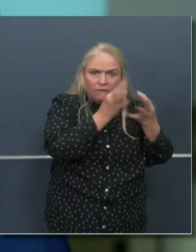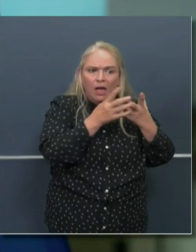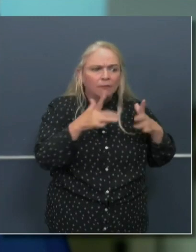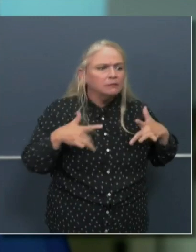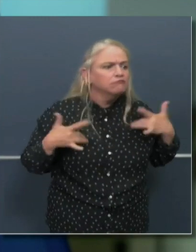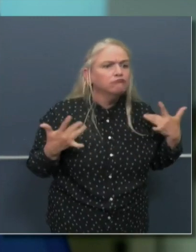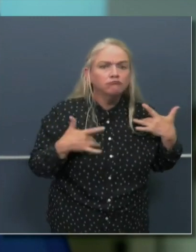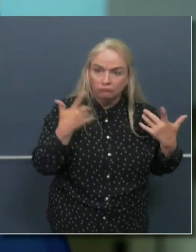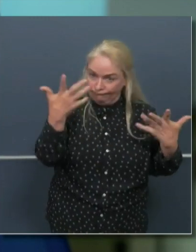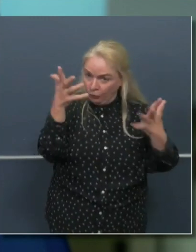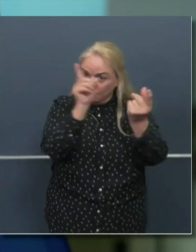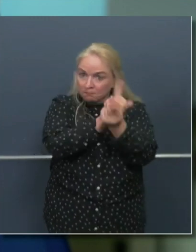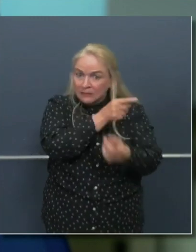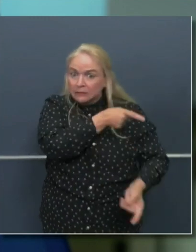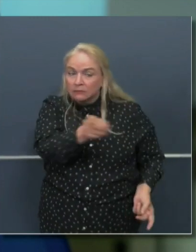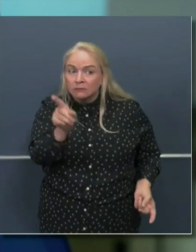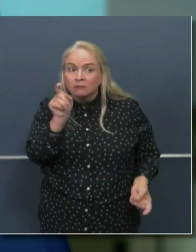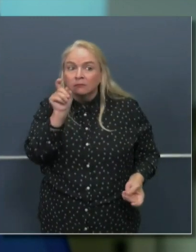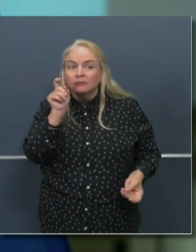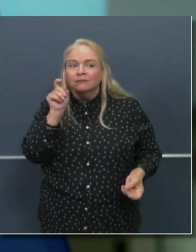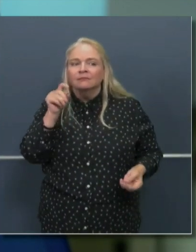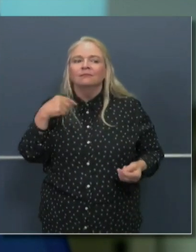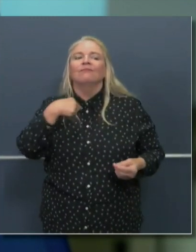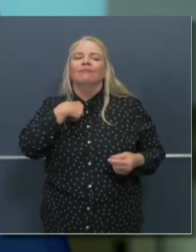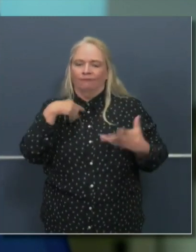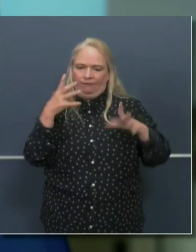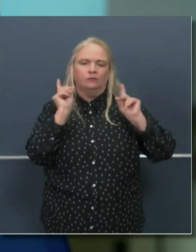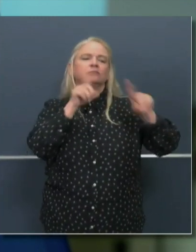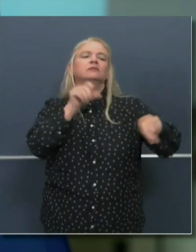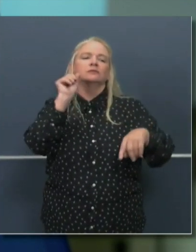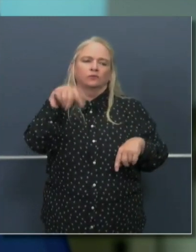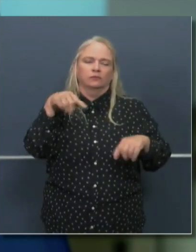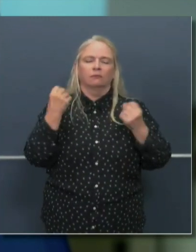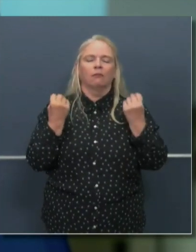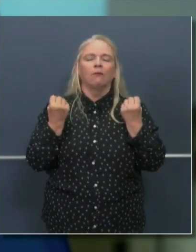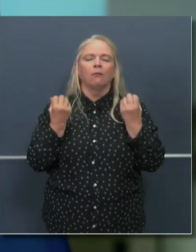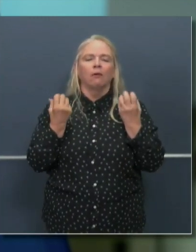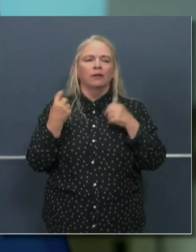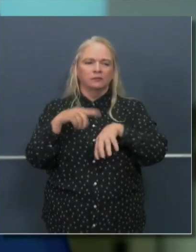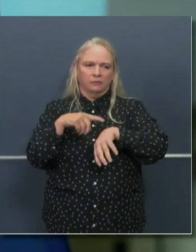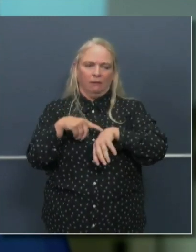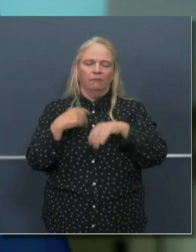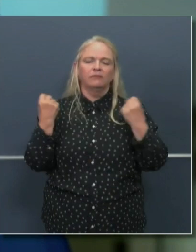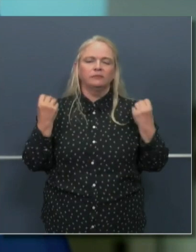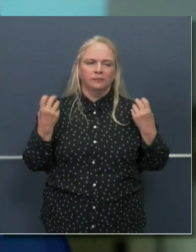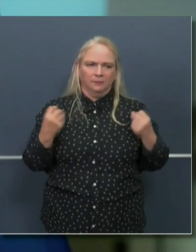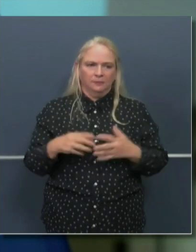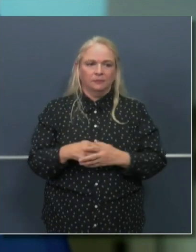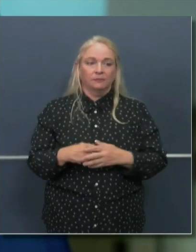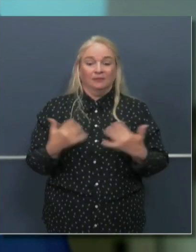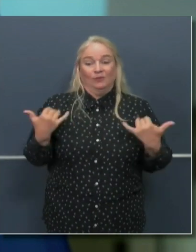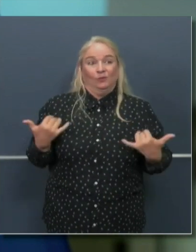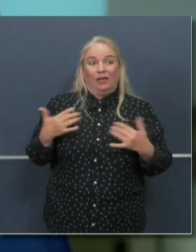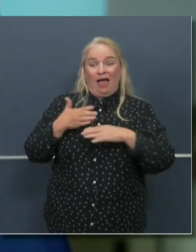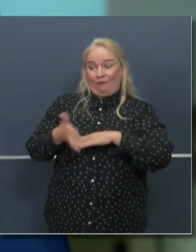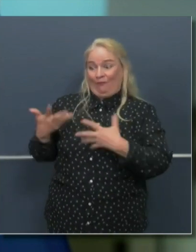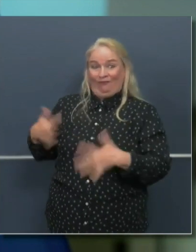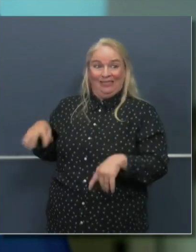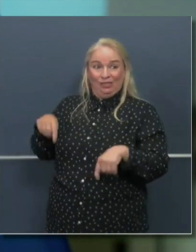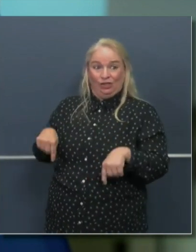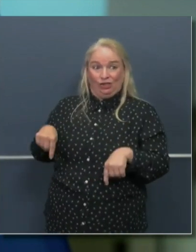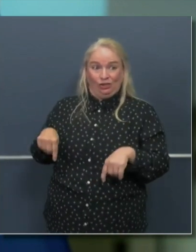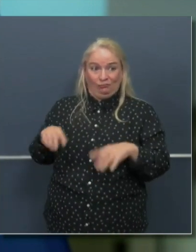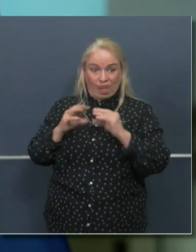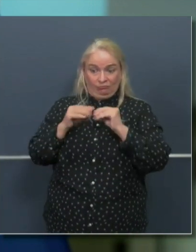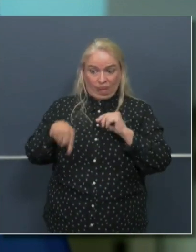many occasions on a daily basis, including right after this press conference. We'll be reviewing additional releases.